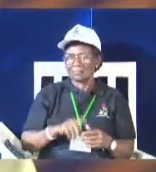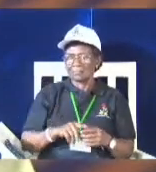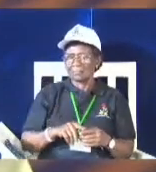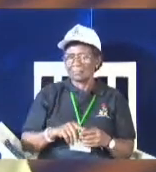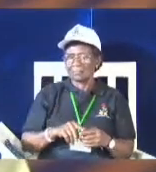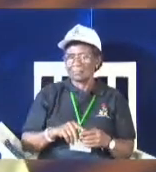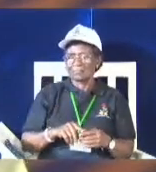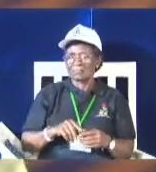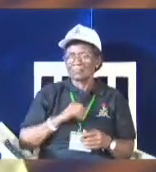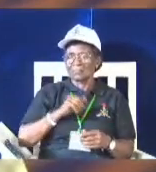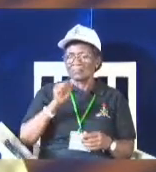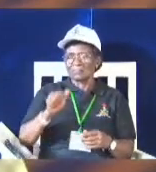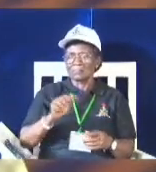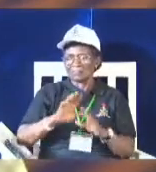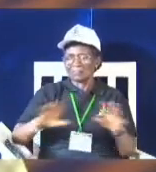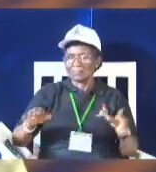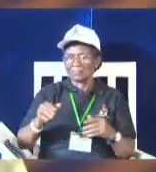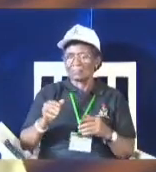I'm less as a dove.